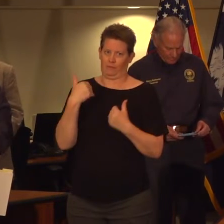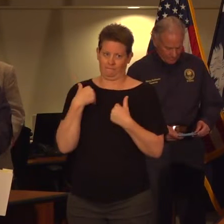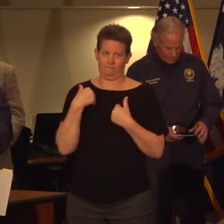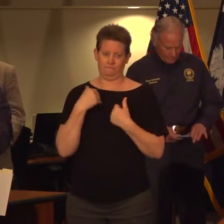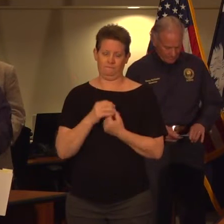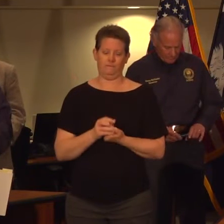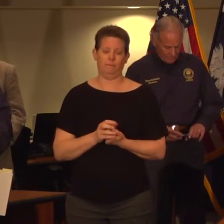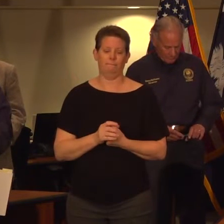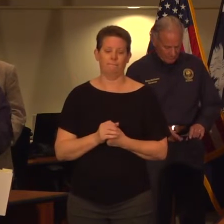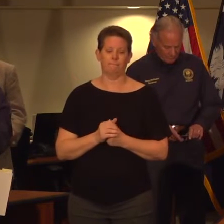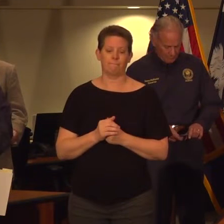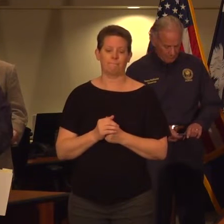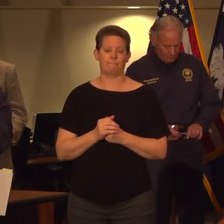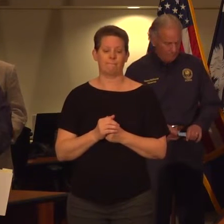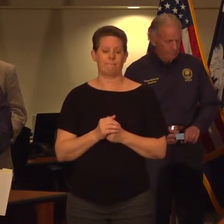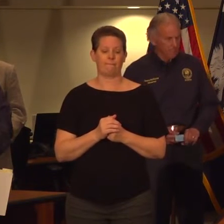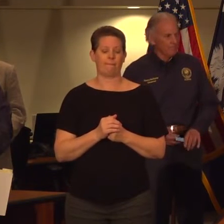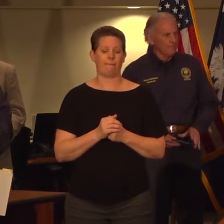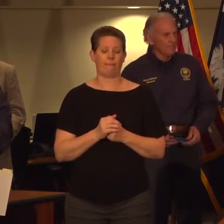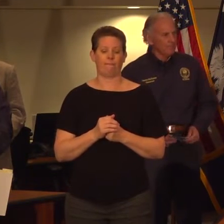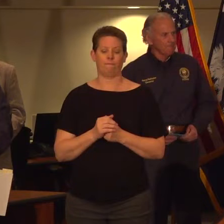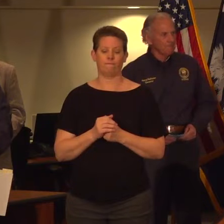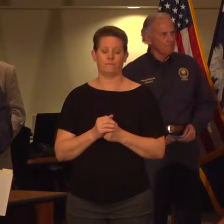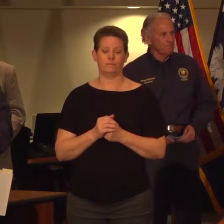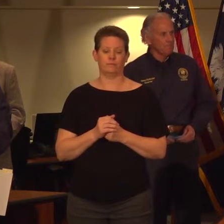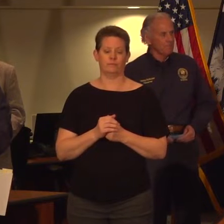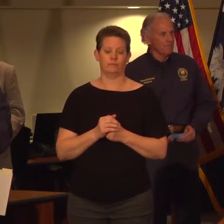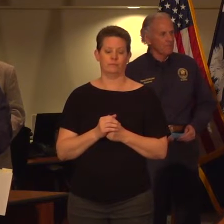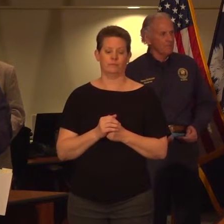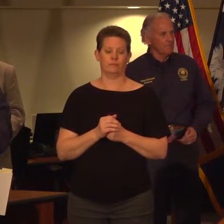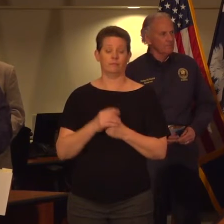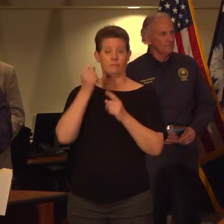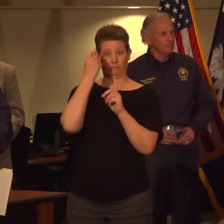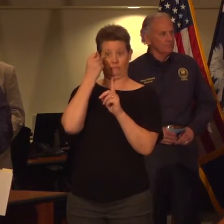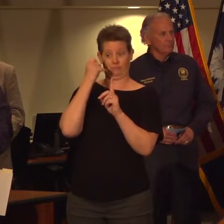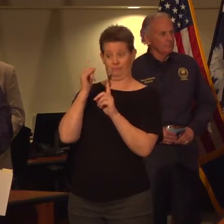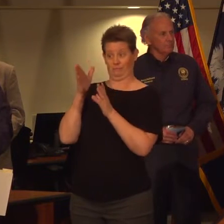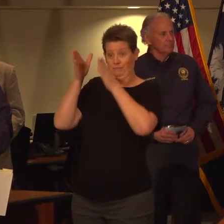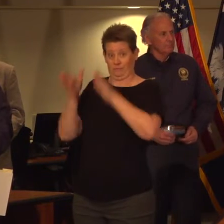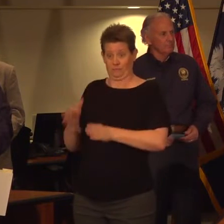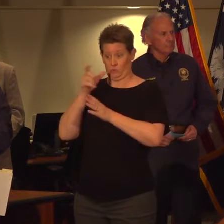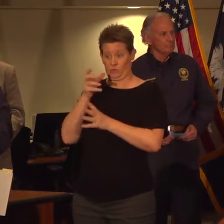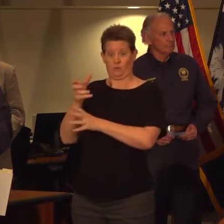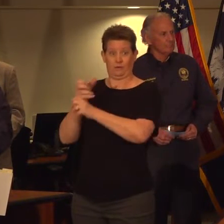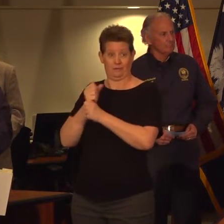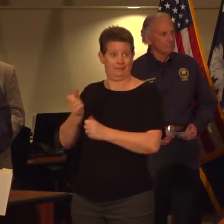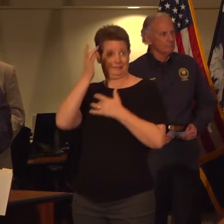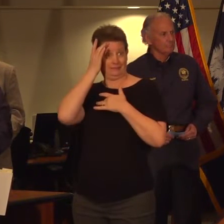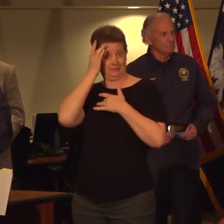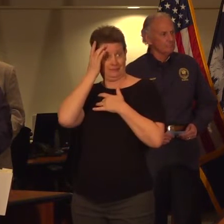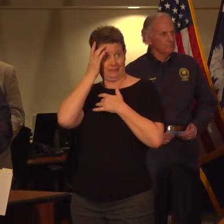unless an individual is strictly controlling their contact with individuals, that everyone continues to be at risk